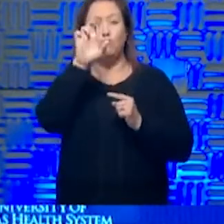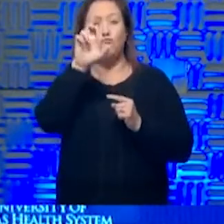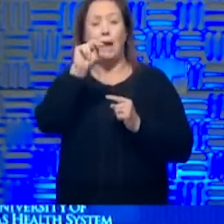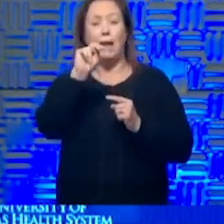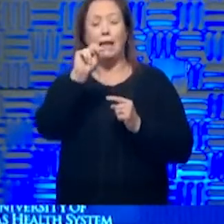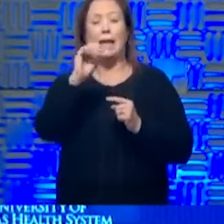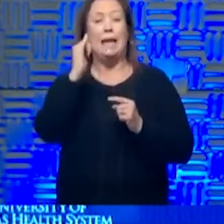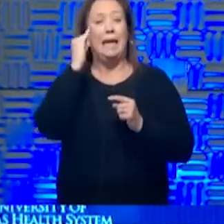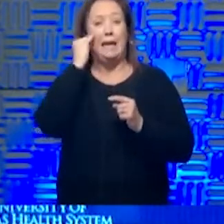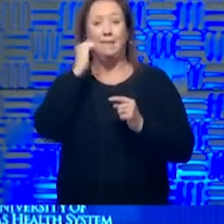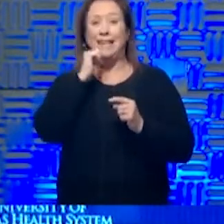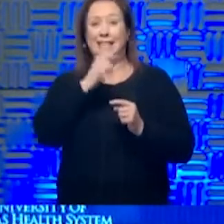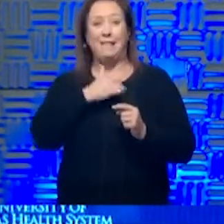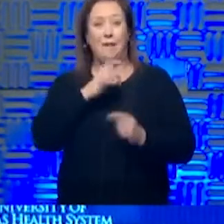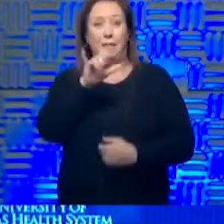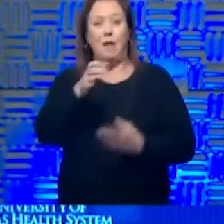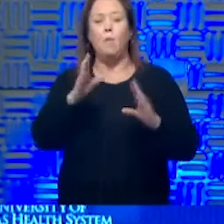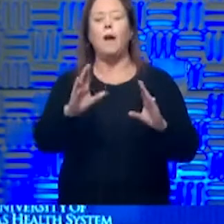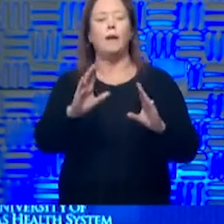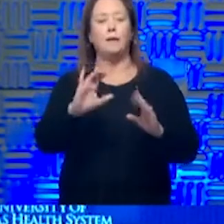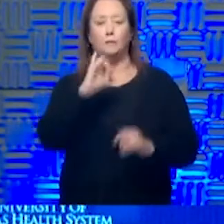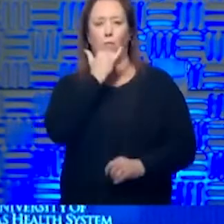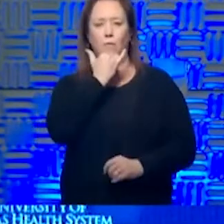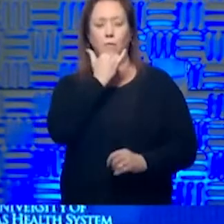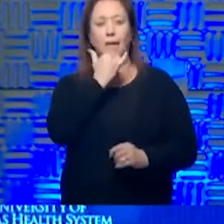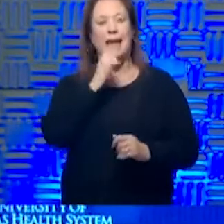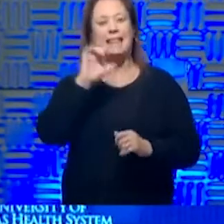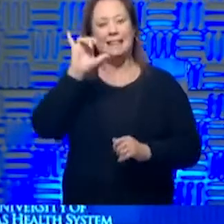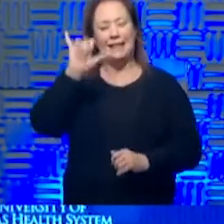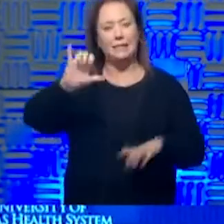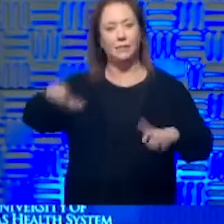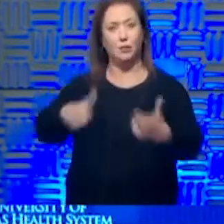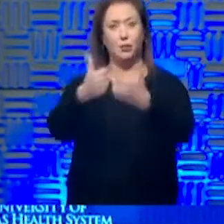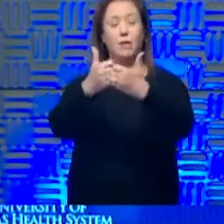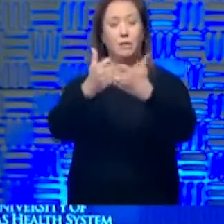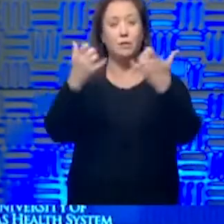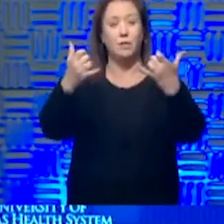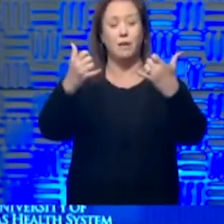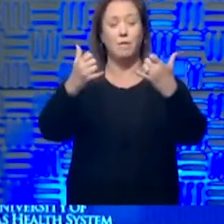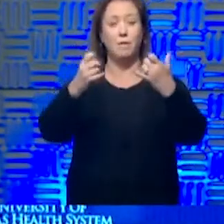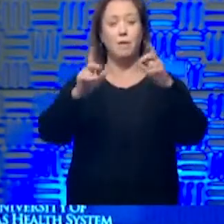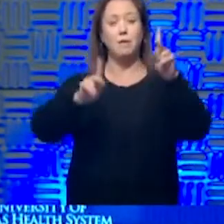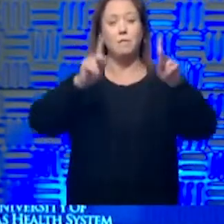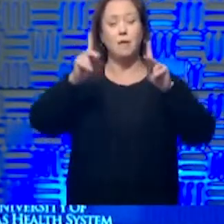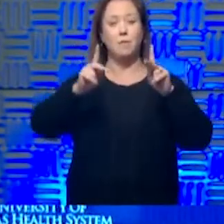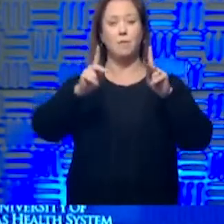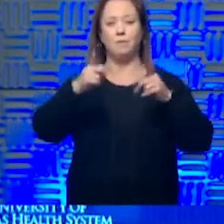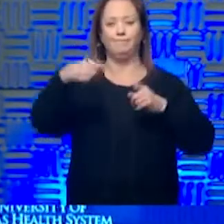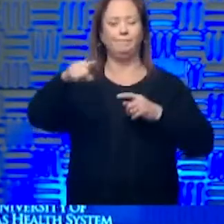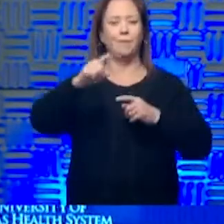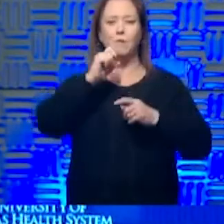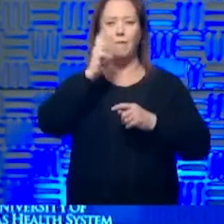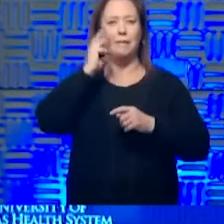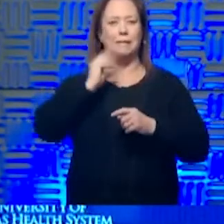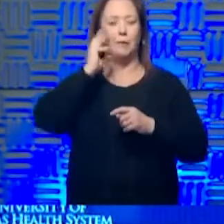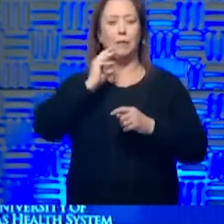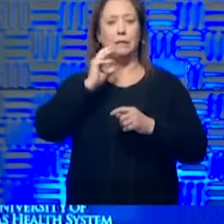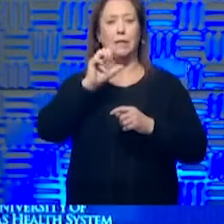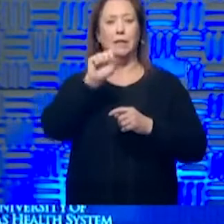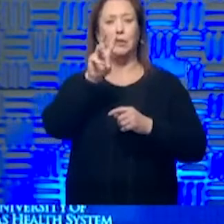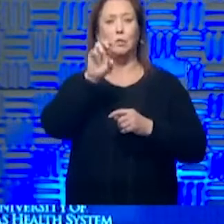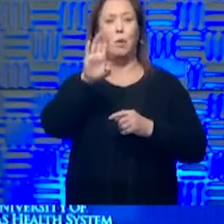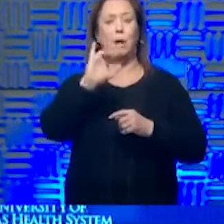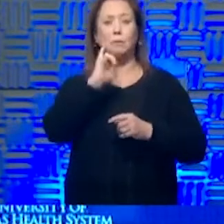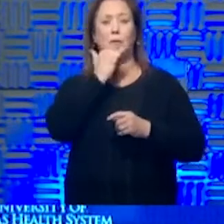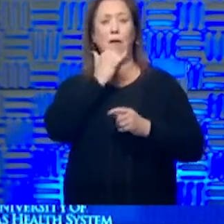way, it wasn't collected correctly, and that's one of our challenges, especially in the hands of people who are less experienced. They don't do the swab right, or the